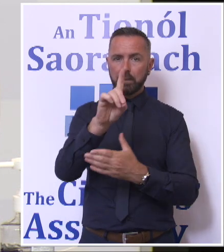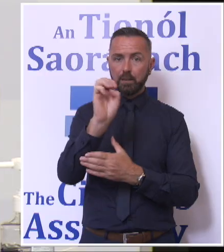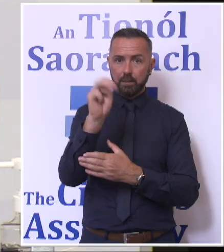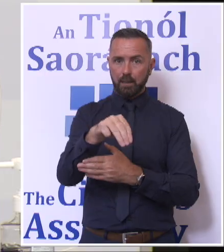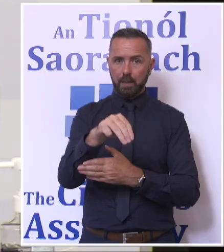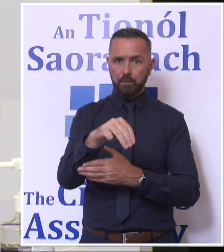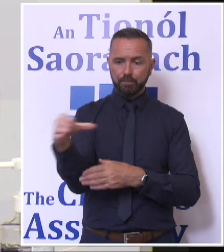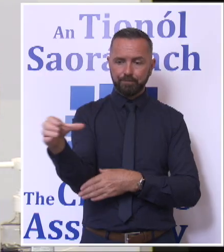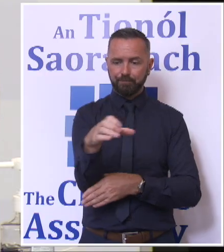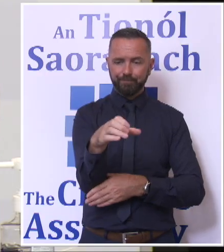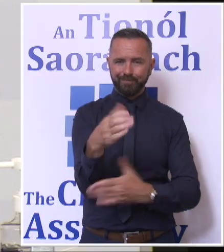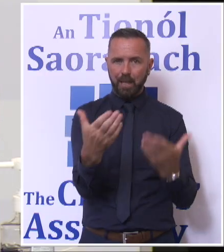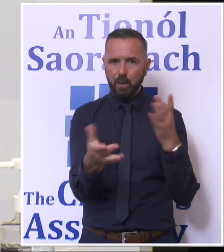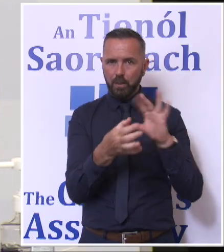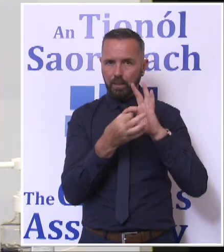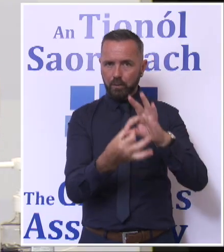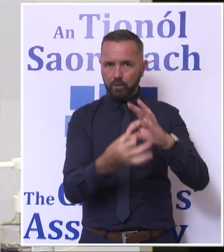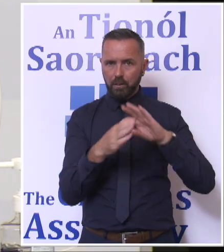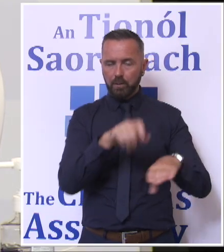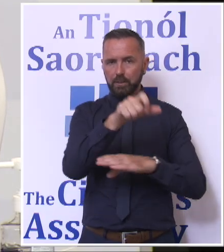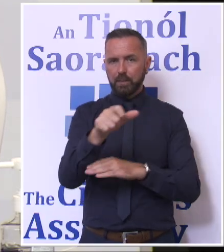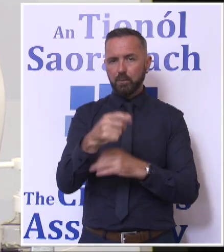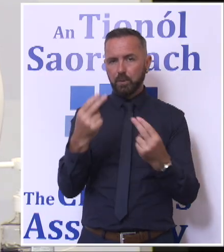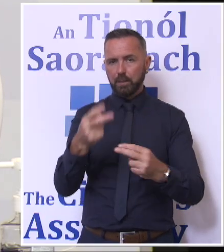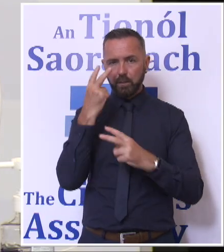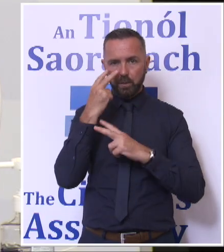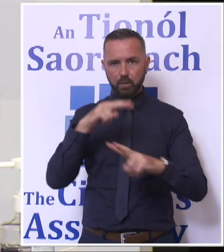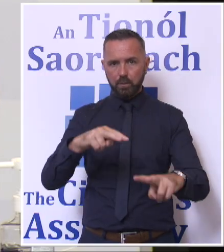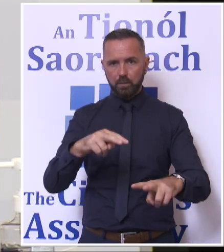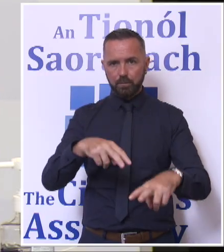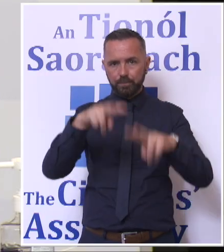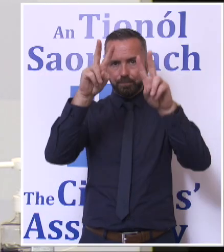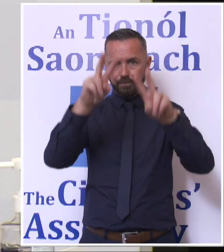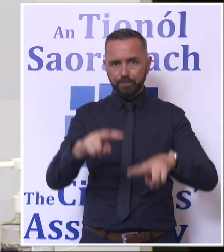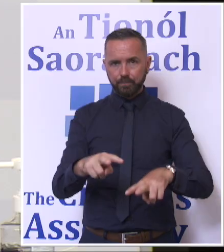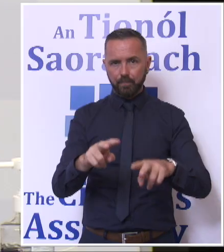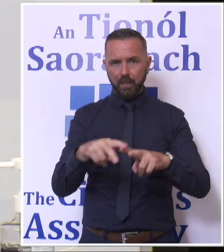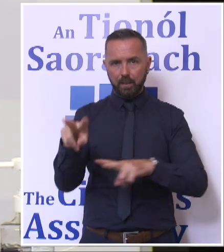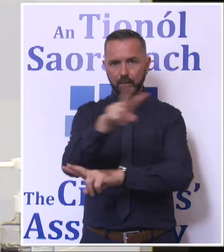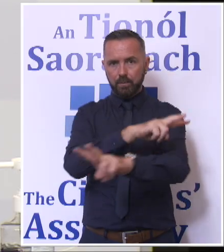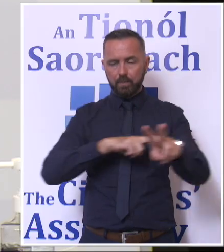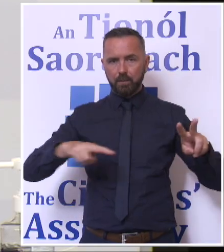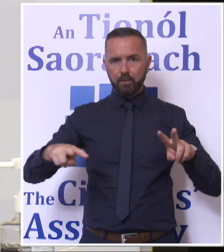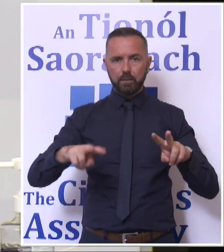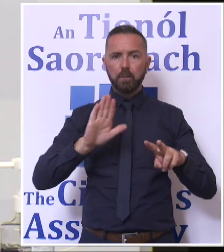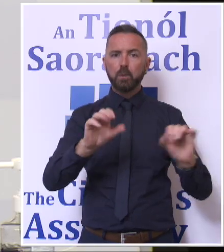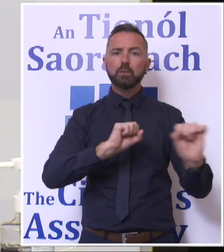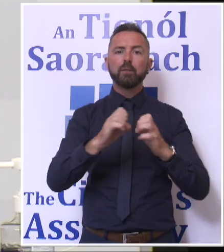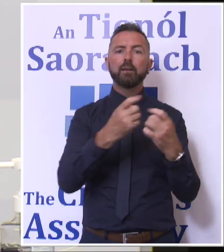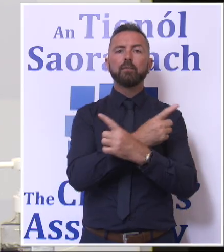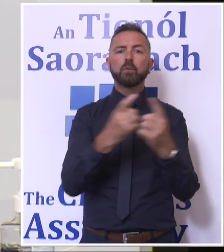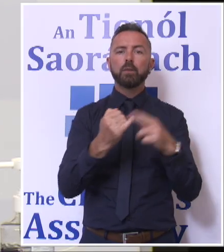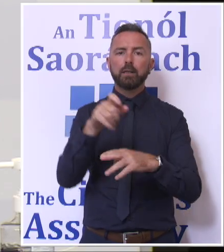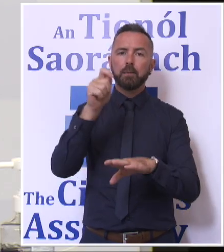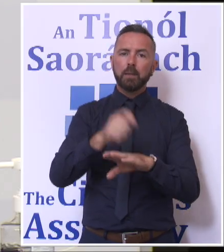mayor is going to interact with the citizens, we have to look both up, look down and look around. It has to serve everybody in